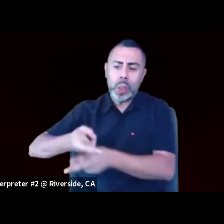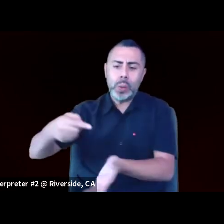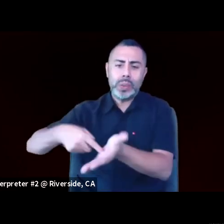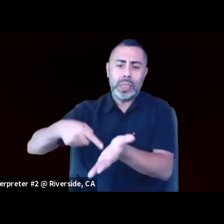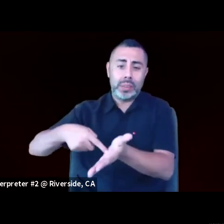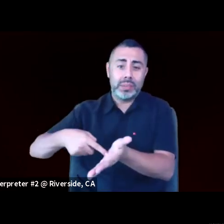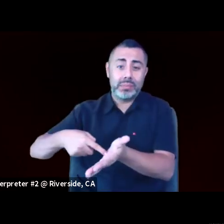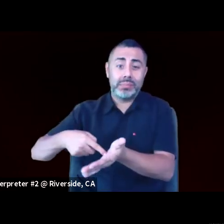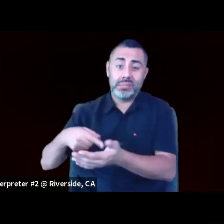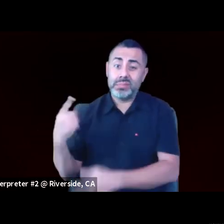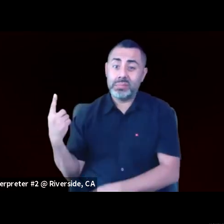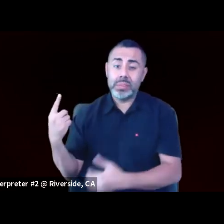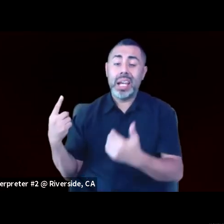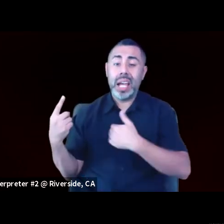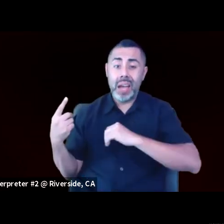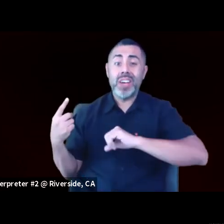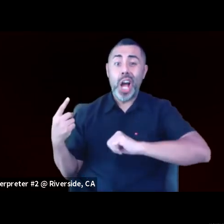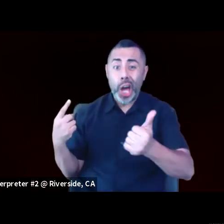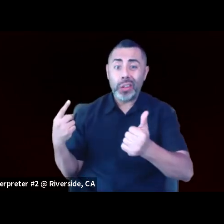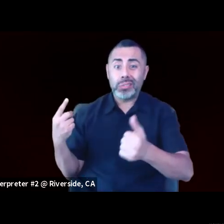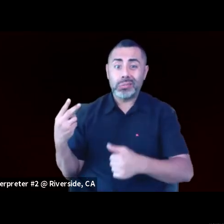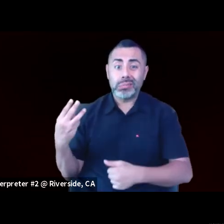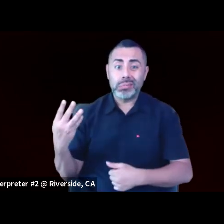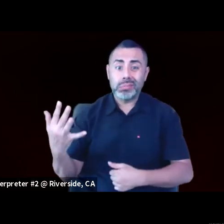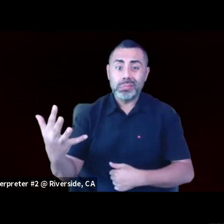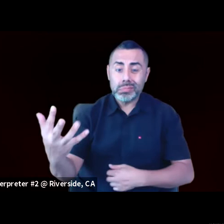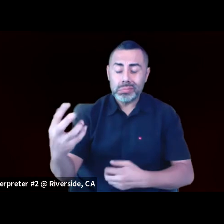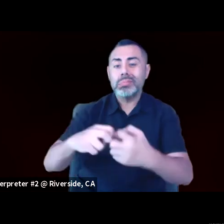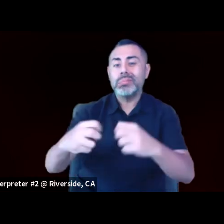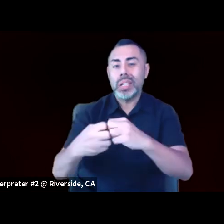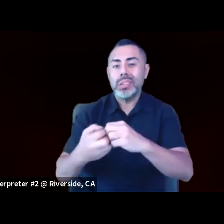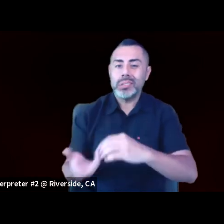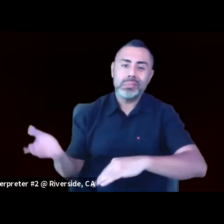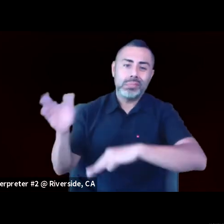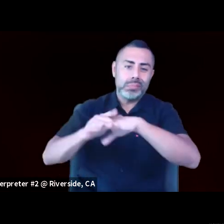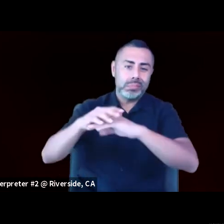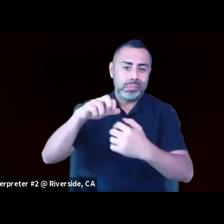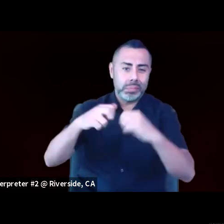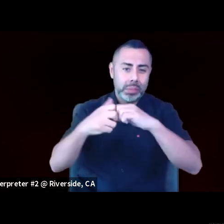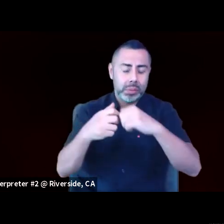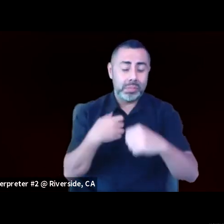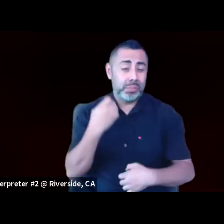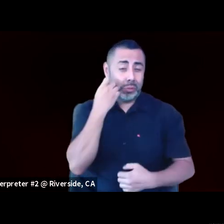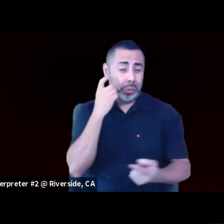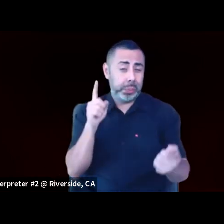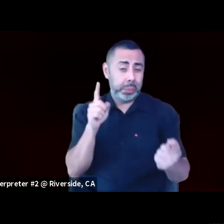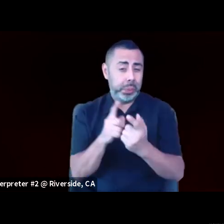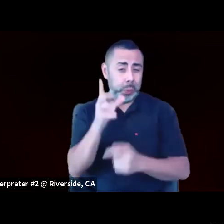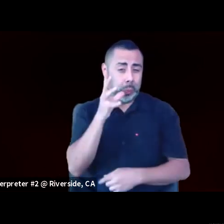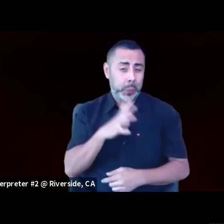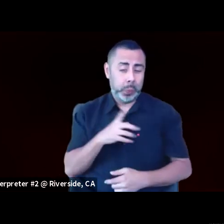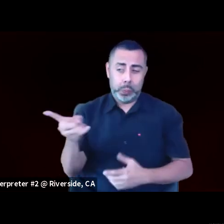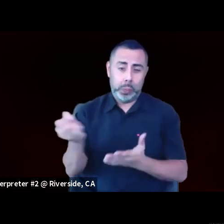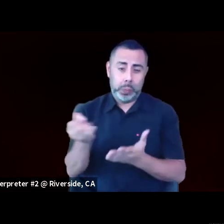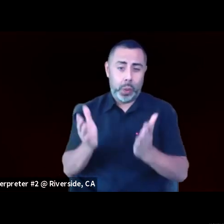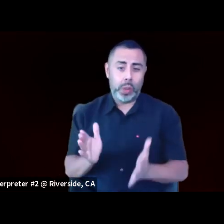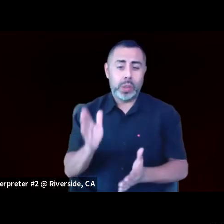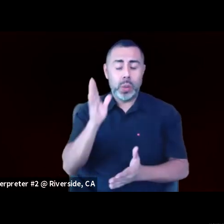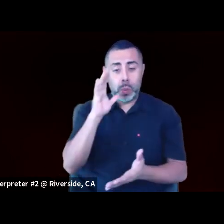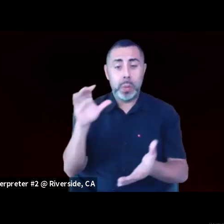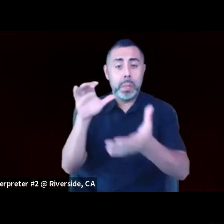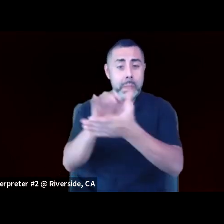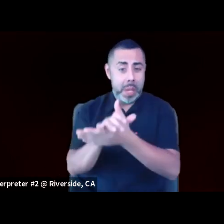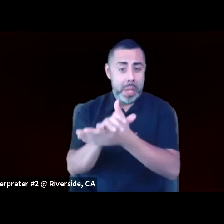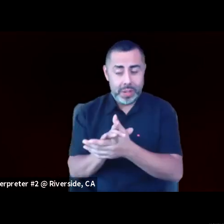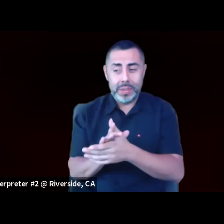I met an artist recently who is about to get married to an immigrant. And she doesn't feel safe accessing